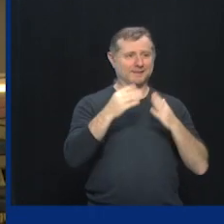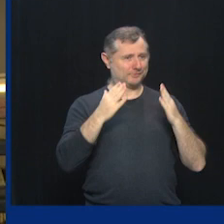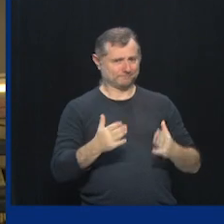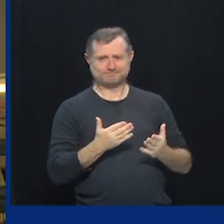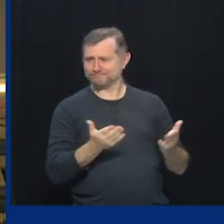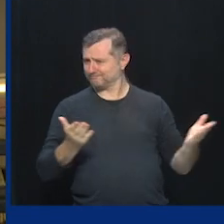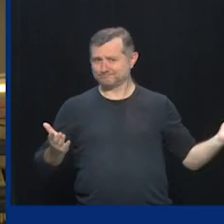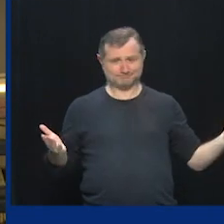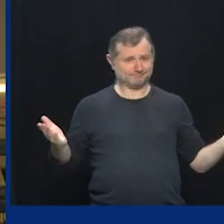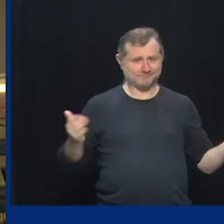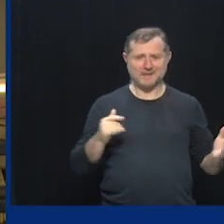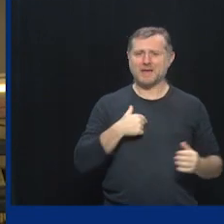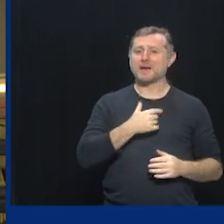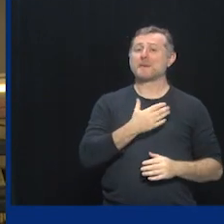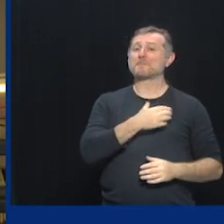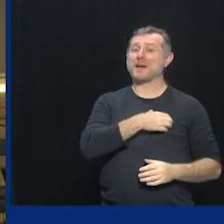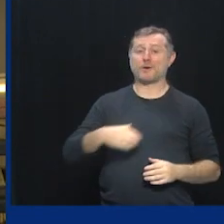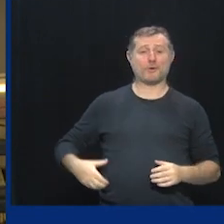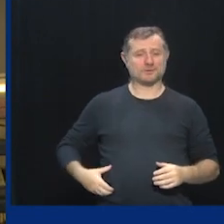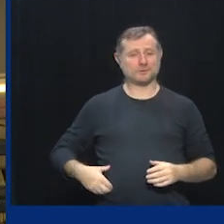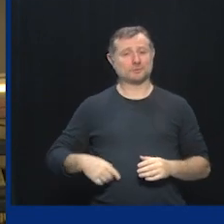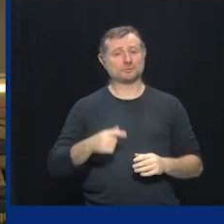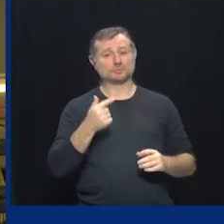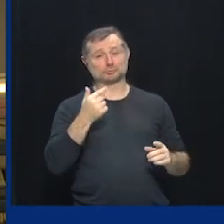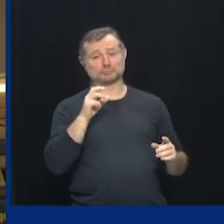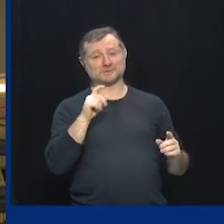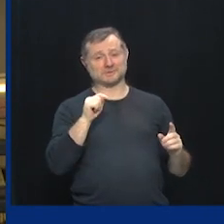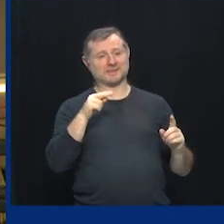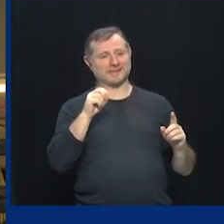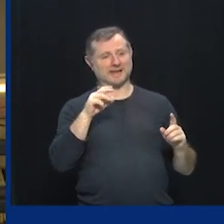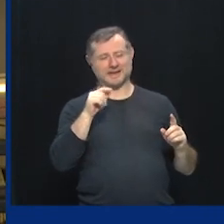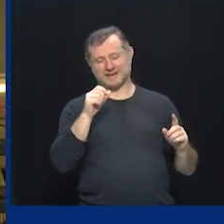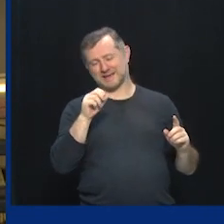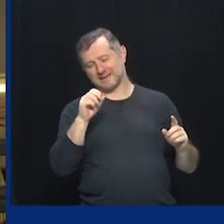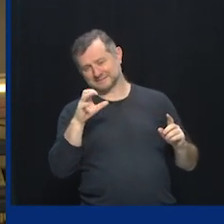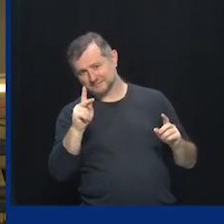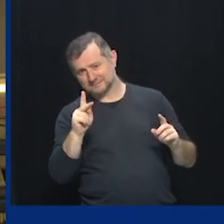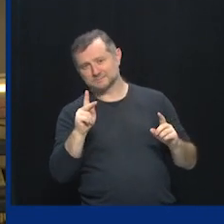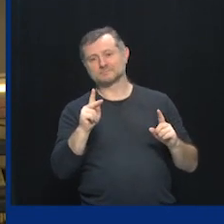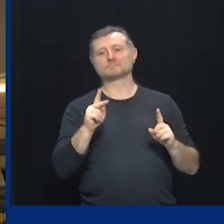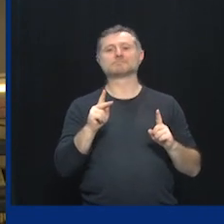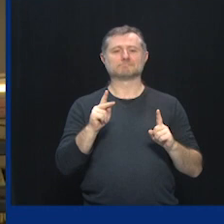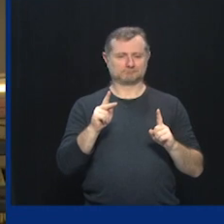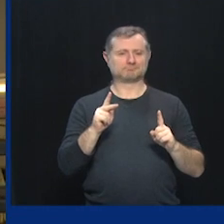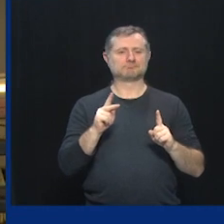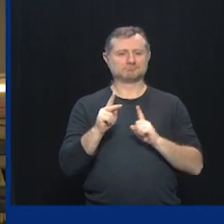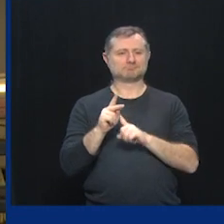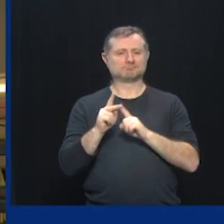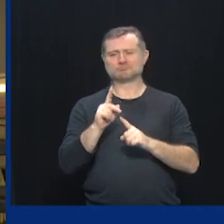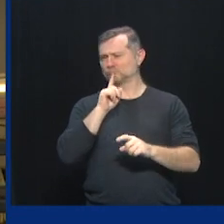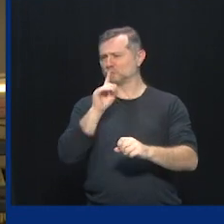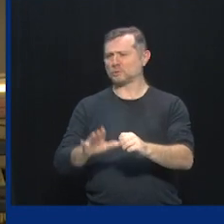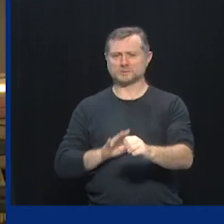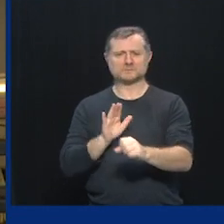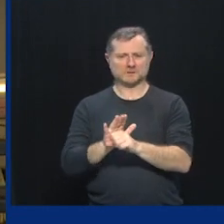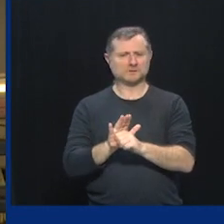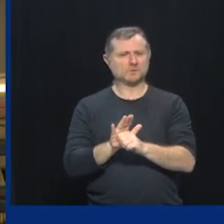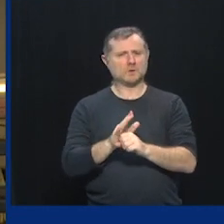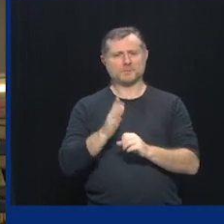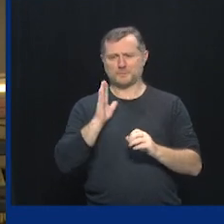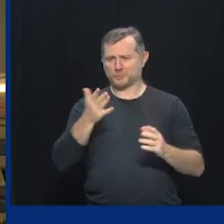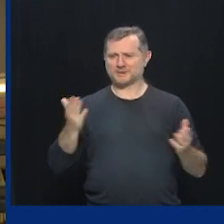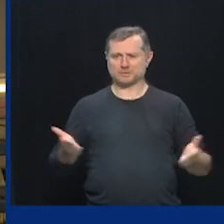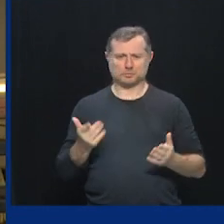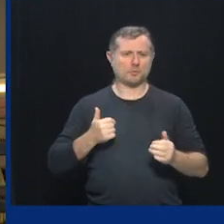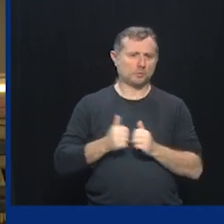from Great Neck. We won't stop. I give you my word as the leader of the largest organization on Long Island Railroad. I will be out here with them making sure they are